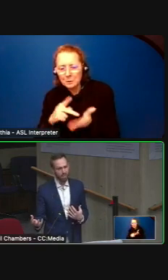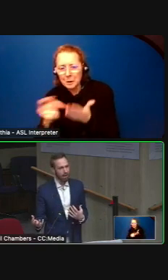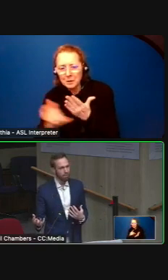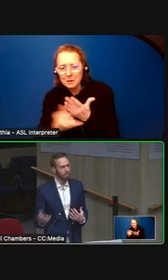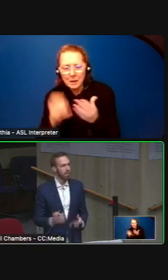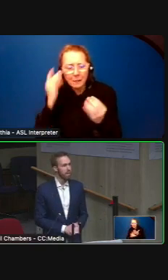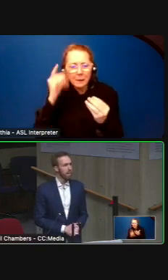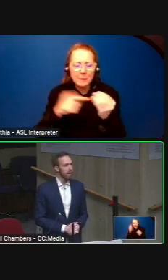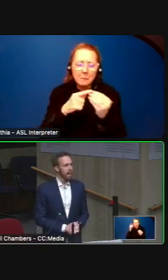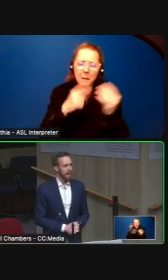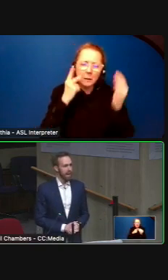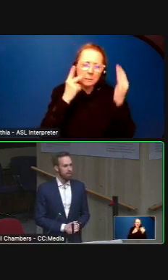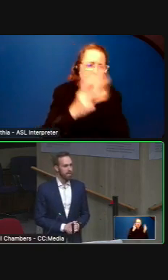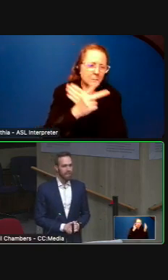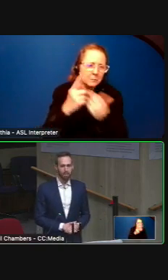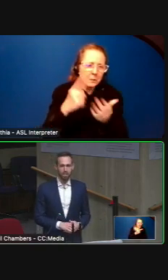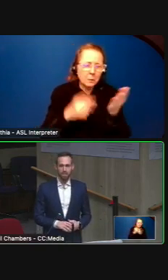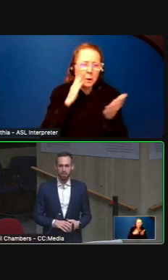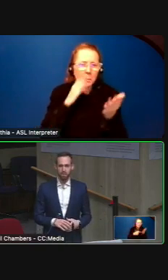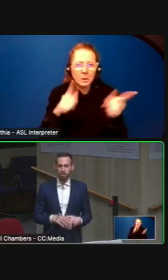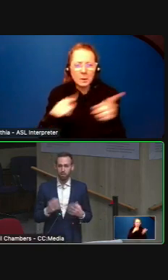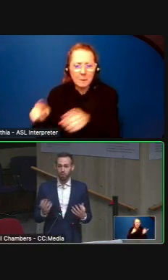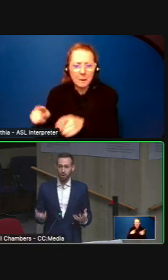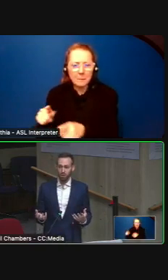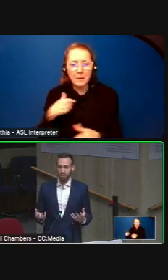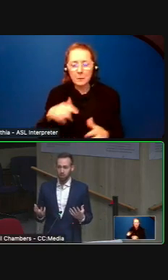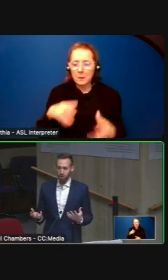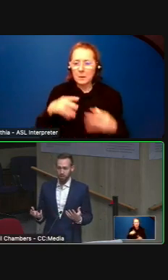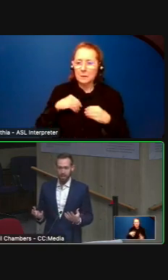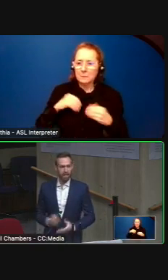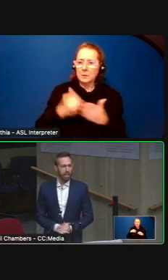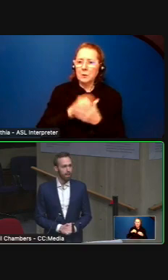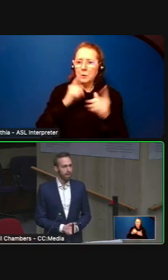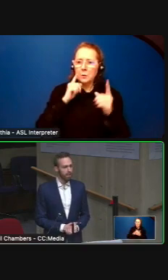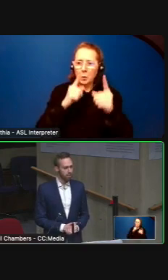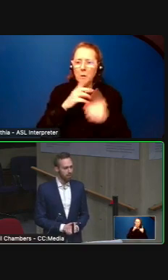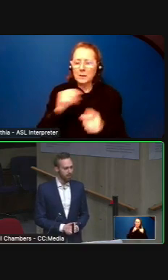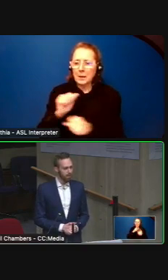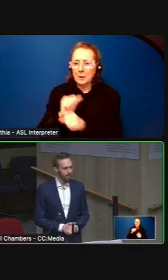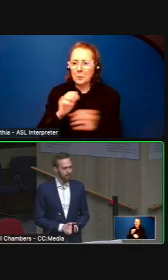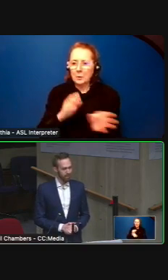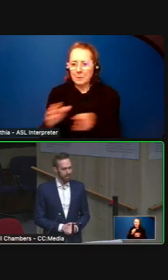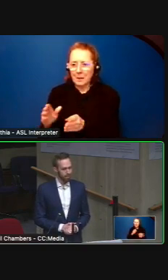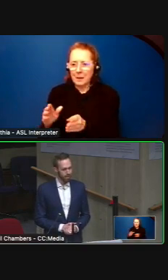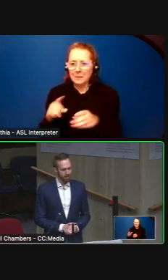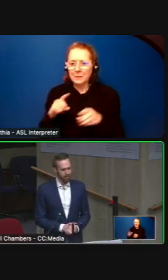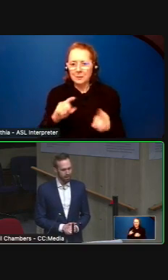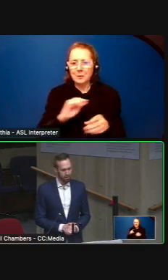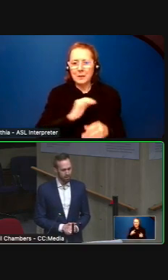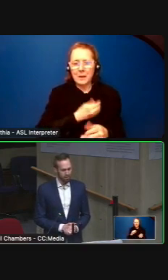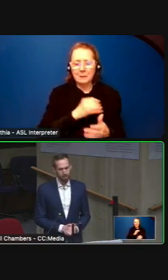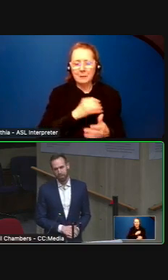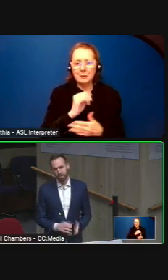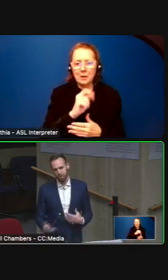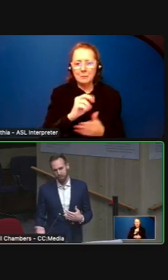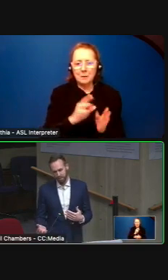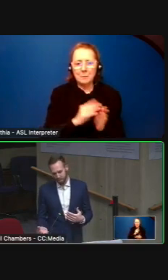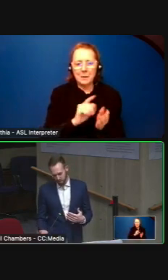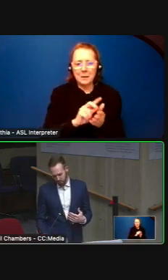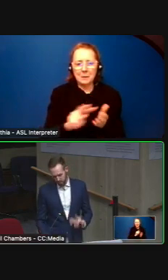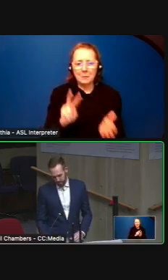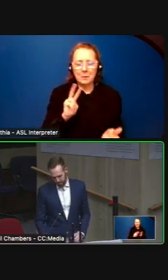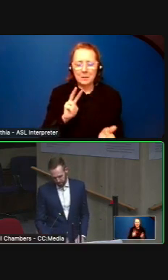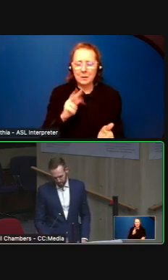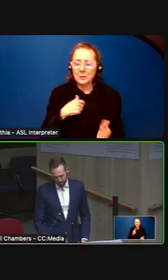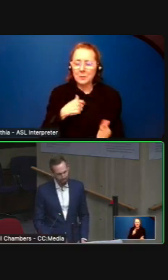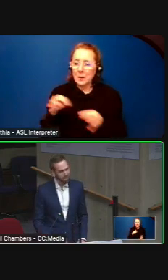all as council. And we adopted some new goals and a work plan at our January meeting just a couple weeks ago. So I'm gonna focus on a few of